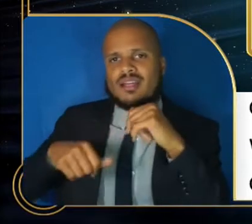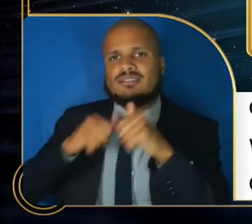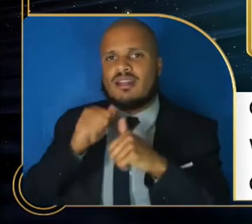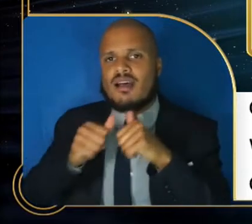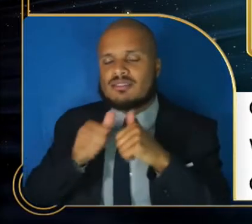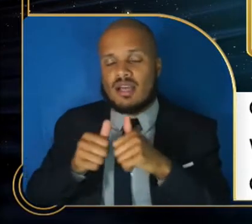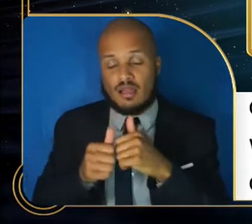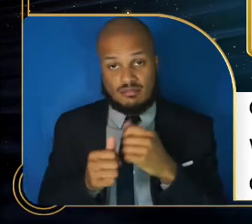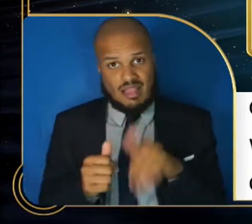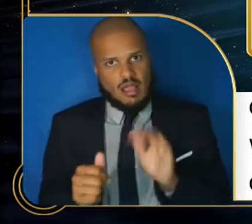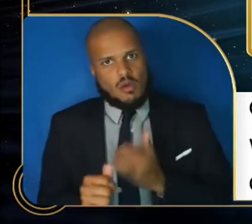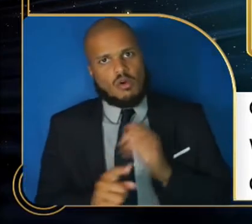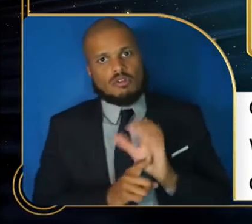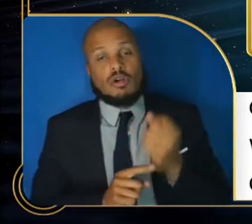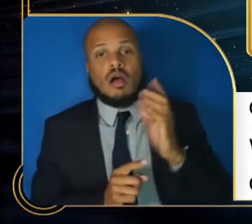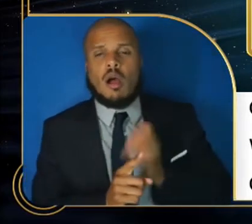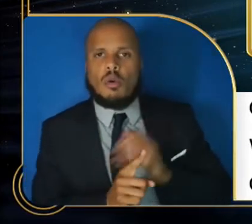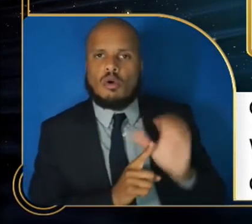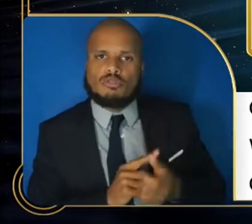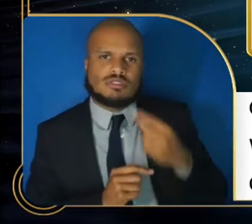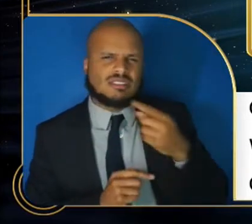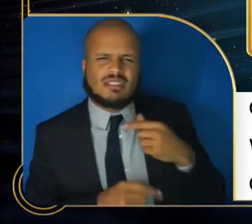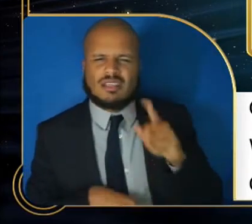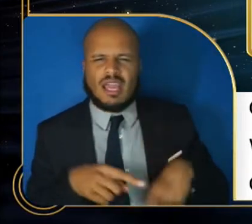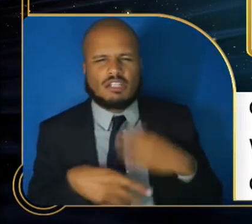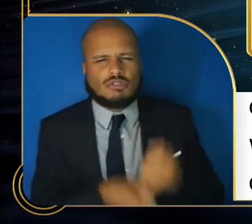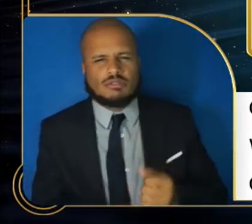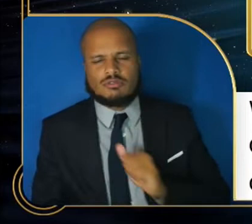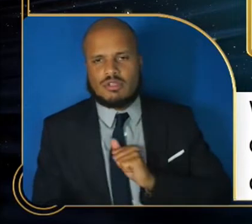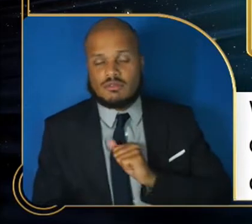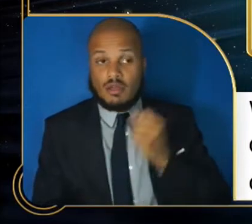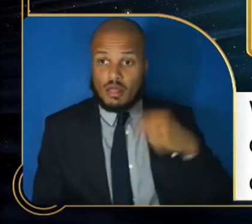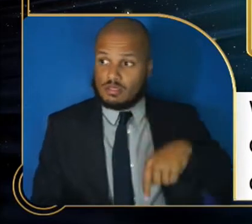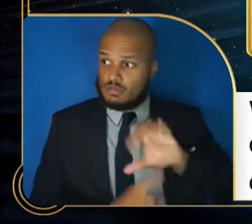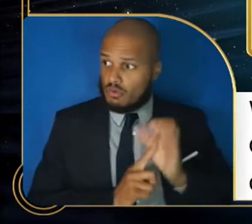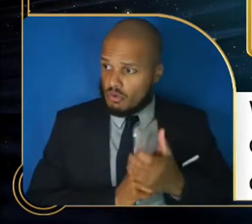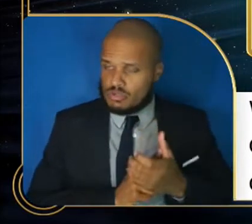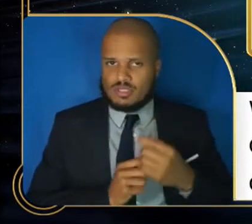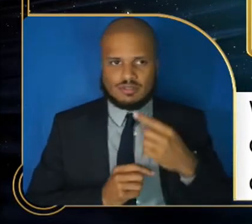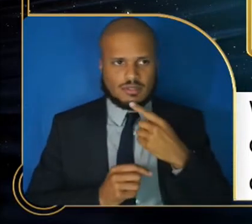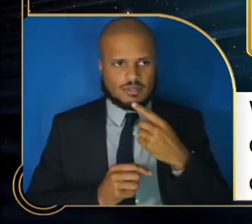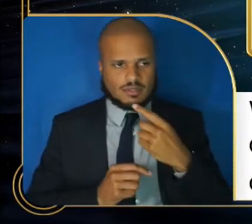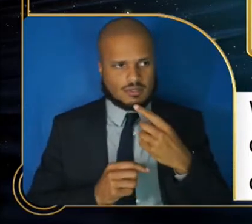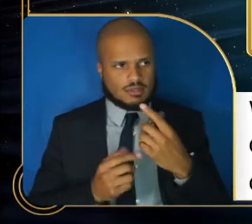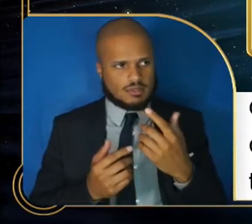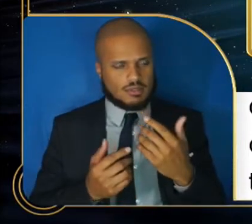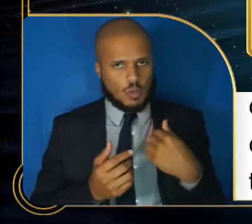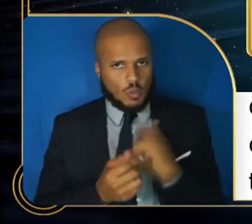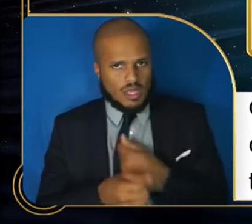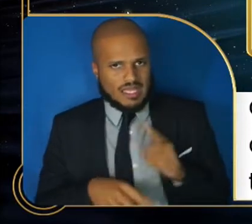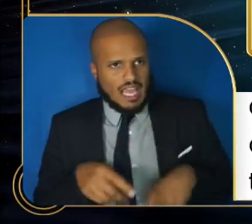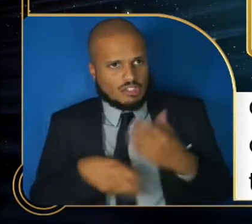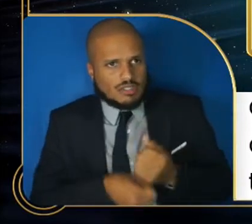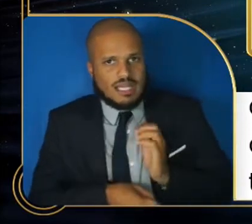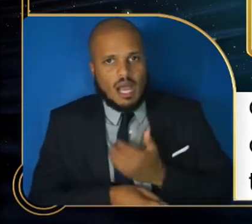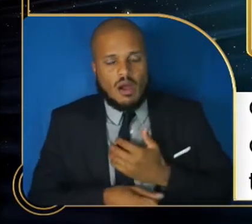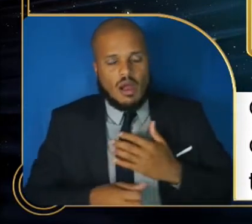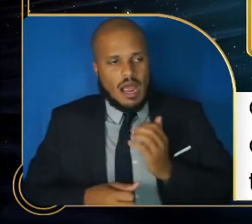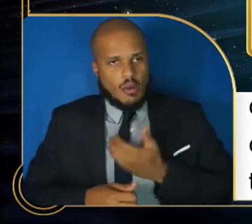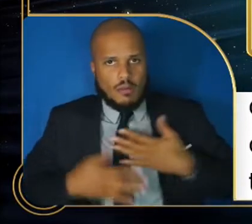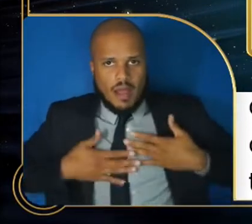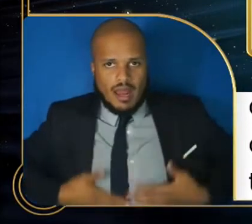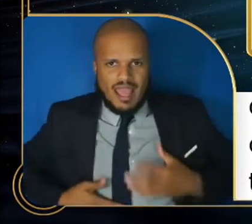culture that tells us we cannot trust ourselves. We live in a culture that tells us we cannot trust our bodies and the stories they